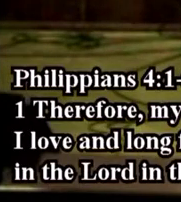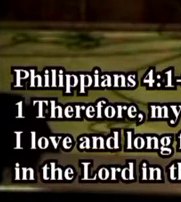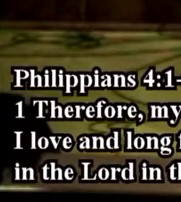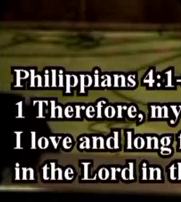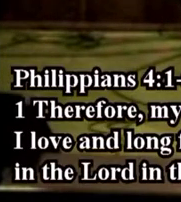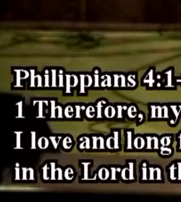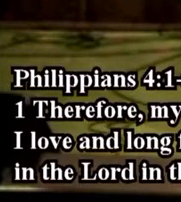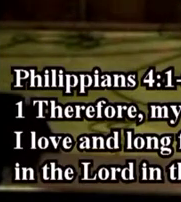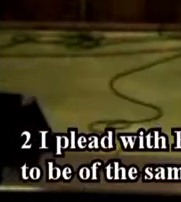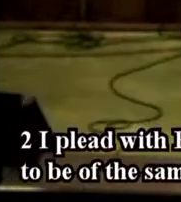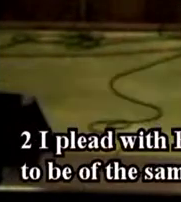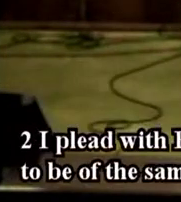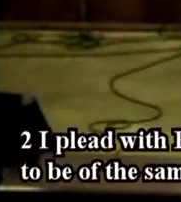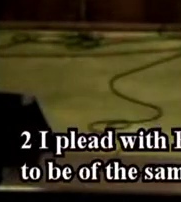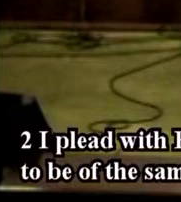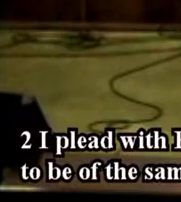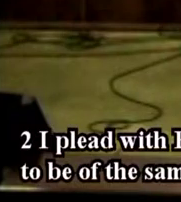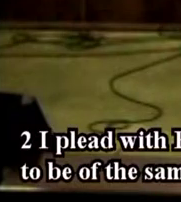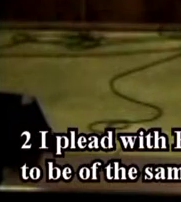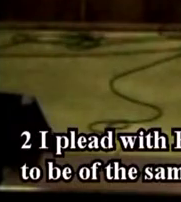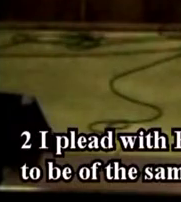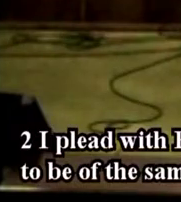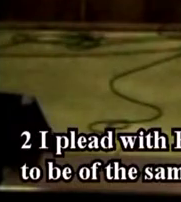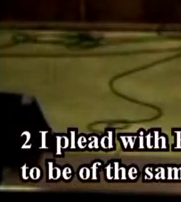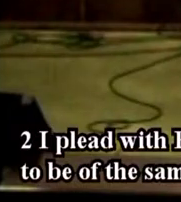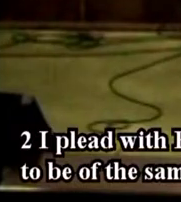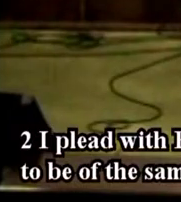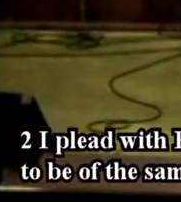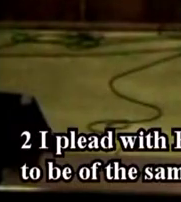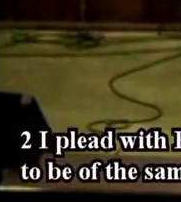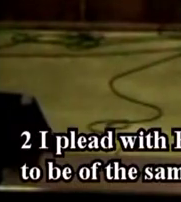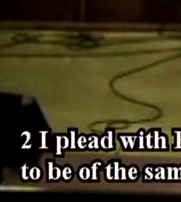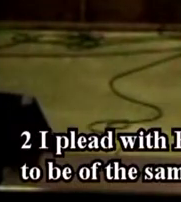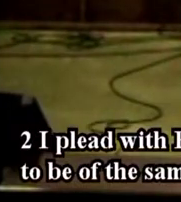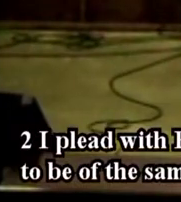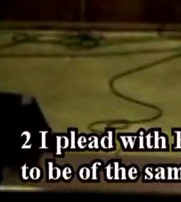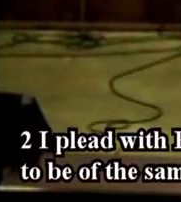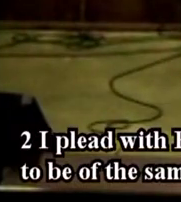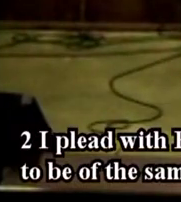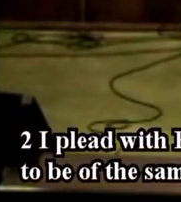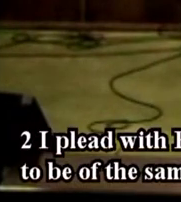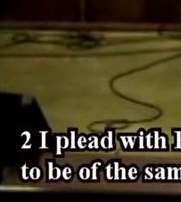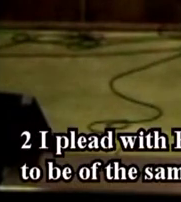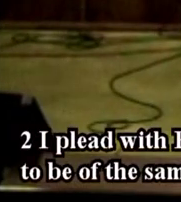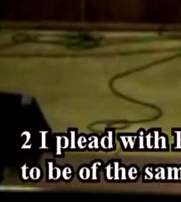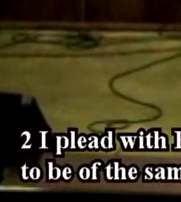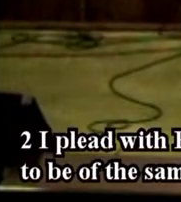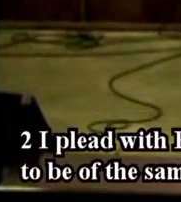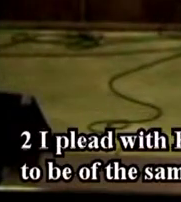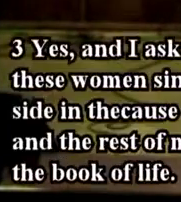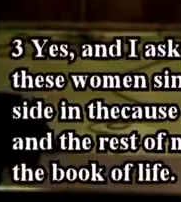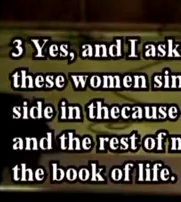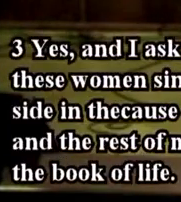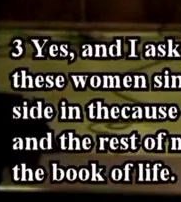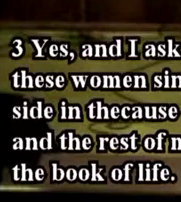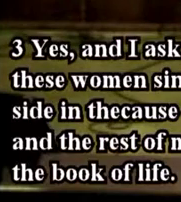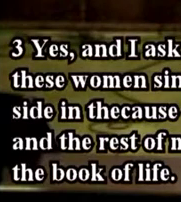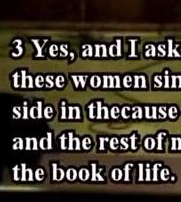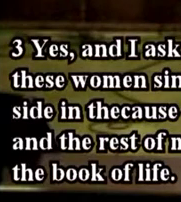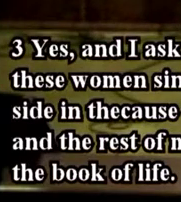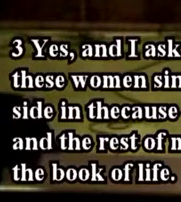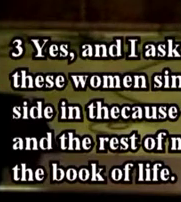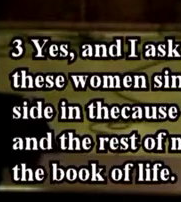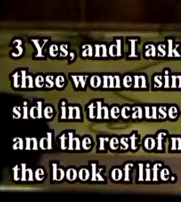the Lord, dear friends. I urge, he says, Eudaia, and I urge Syntha to agree with the Lord. Yes, I